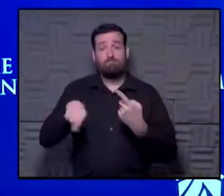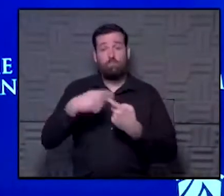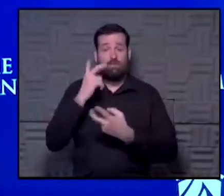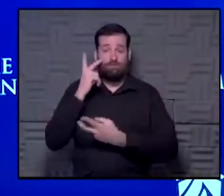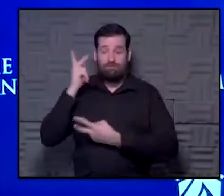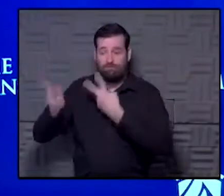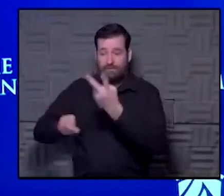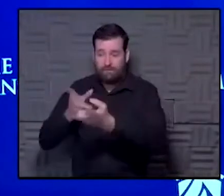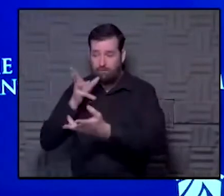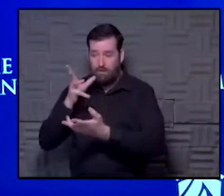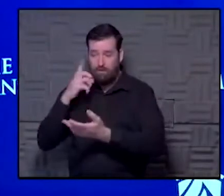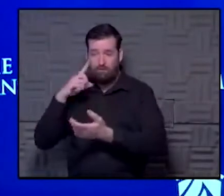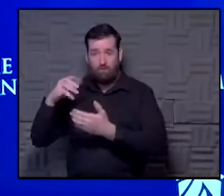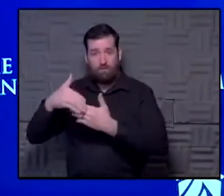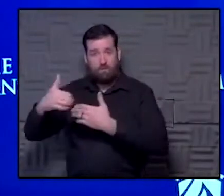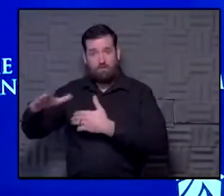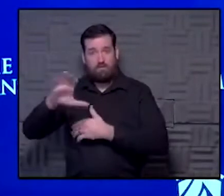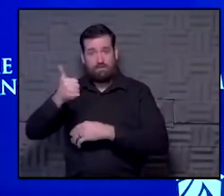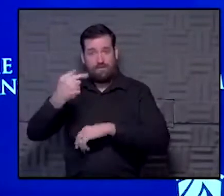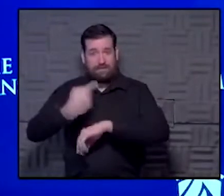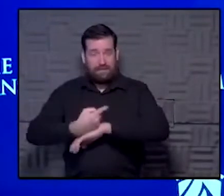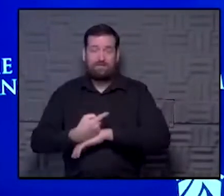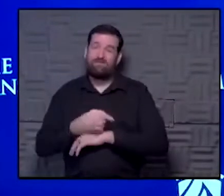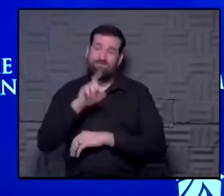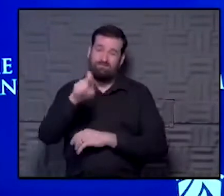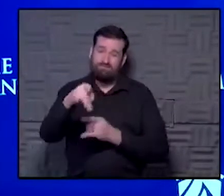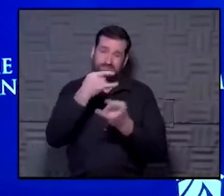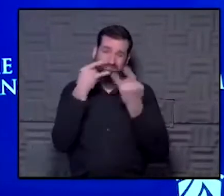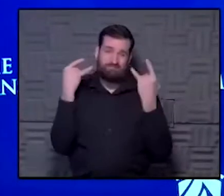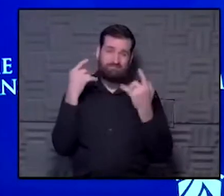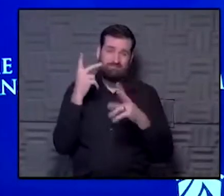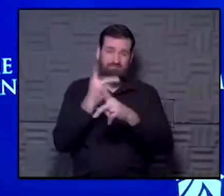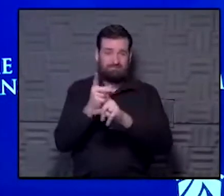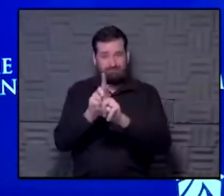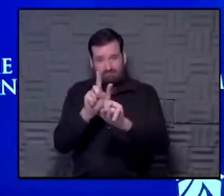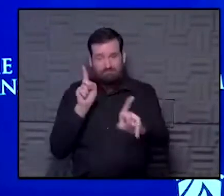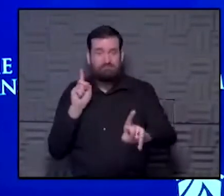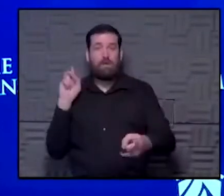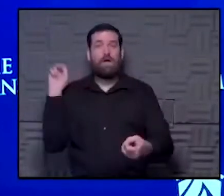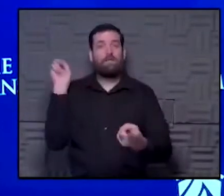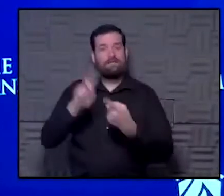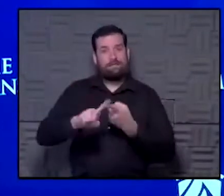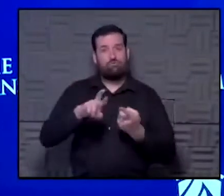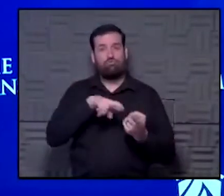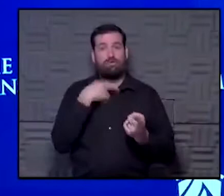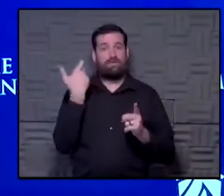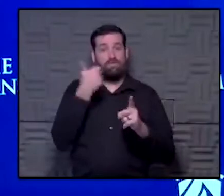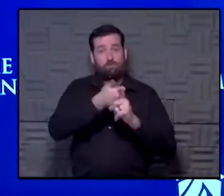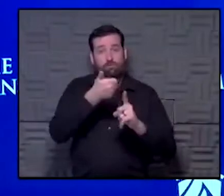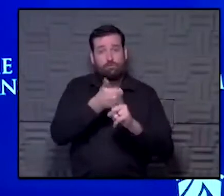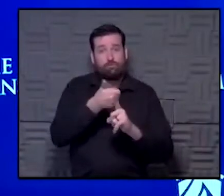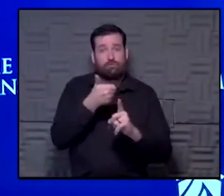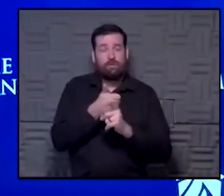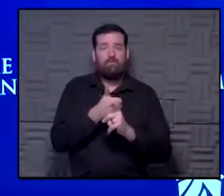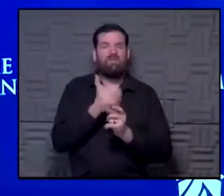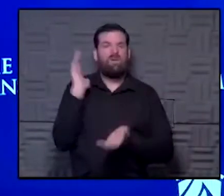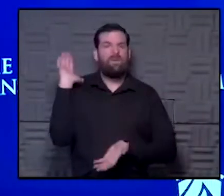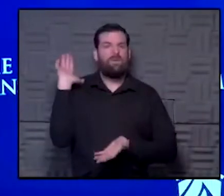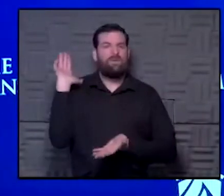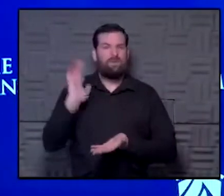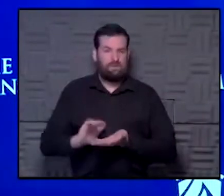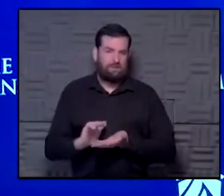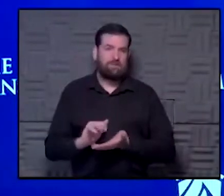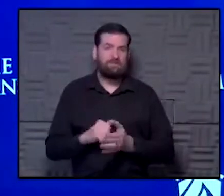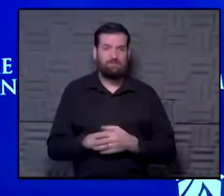your mom for the next 10 days, you got to kind of wear a mask and keep your distance until that risk of you're getting it and passing begins to